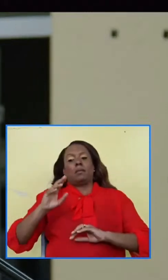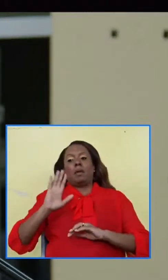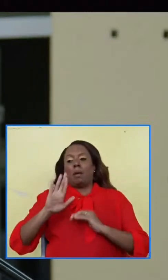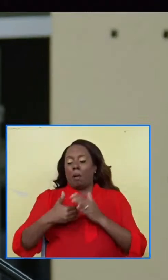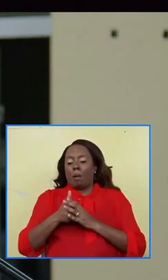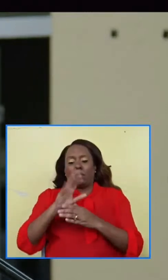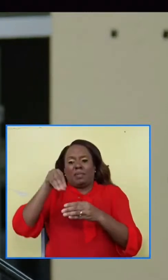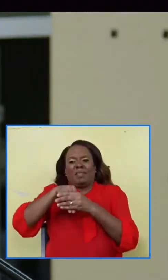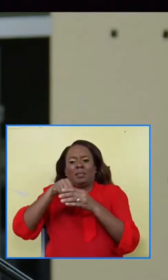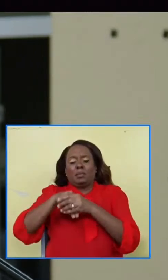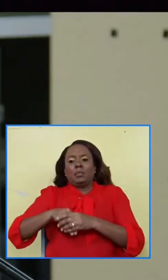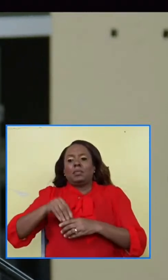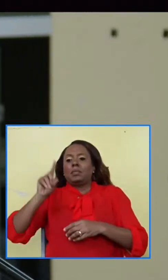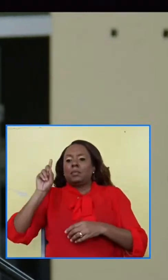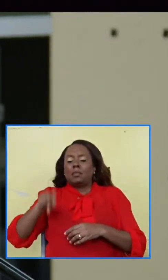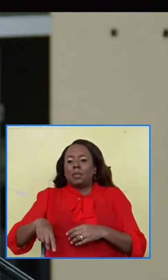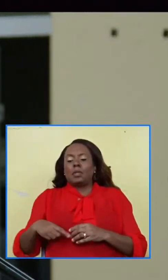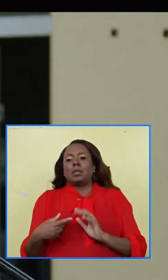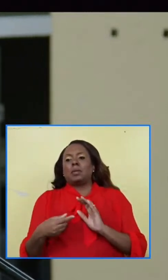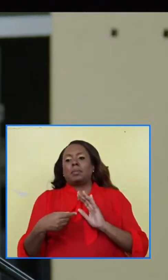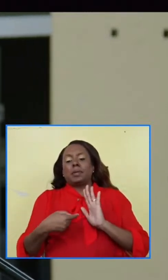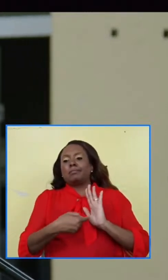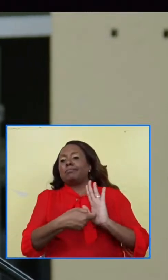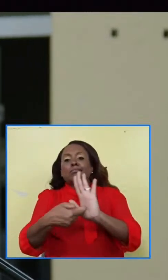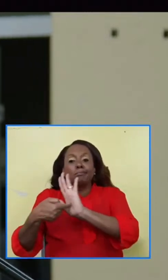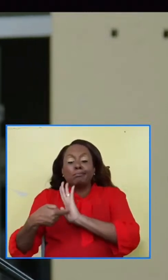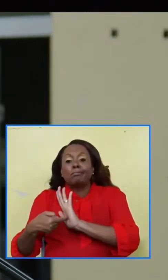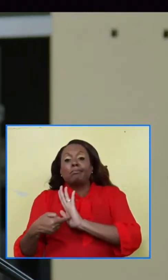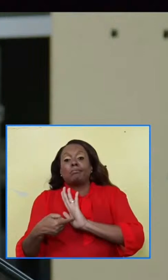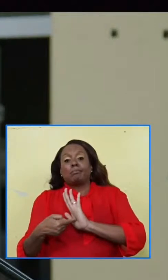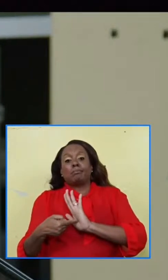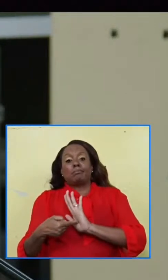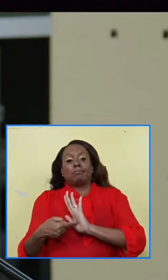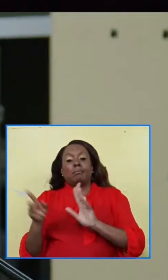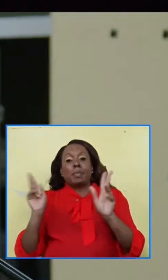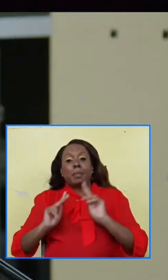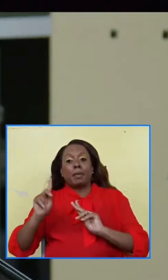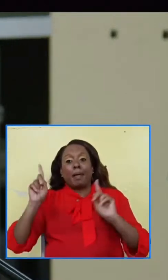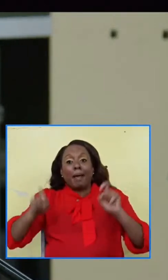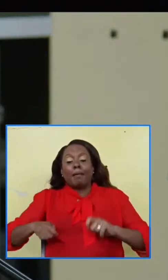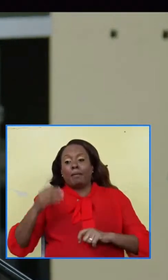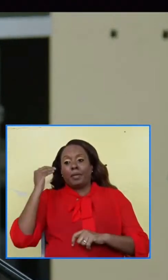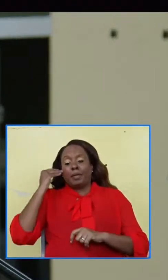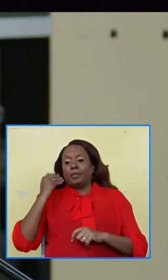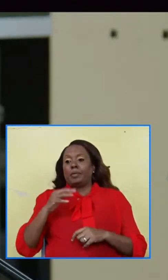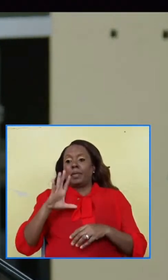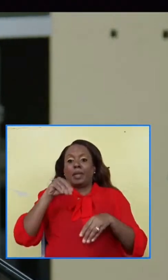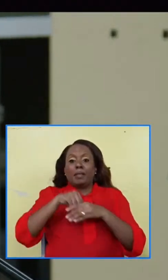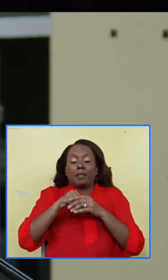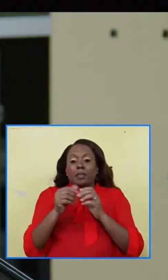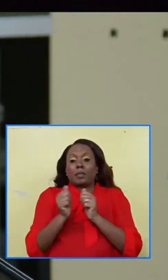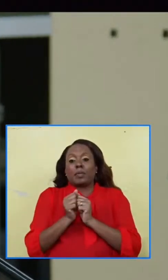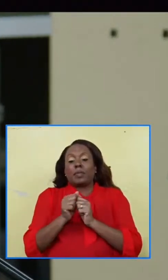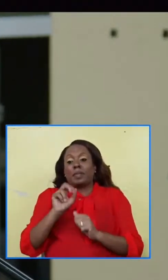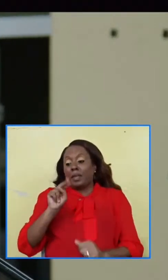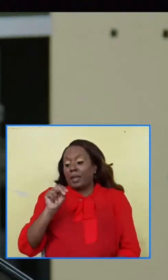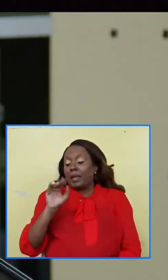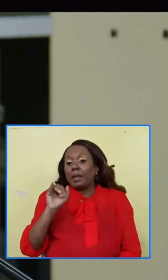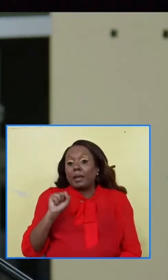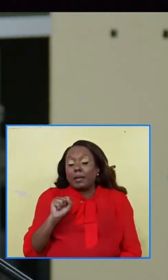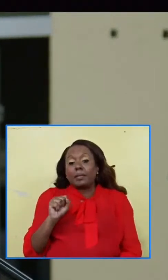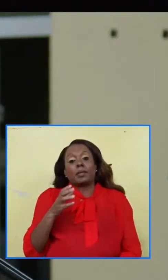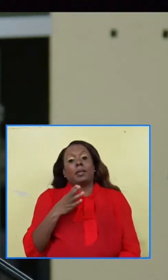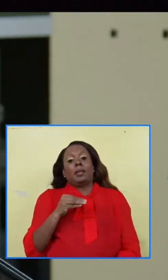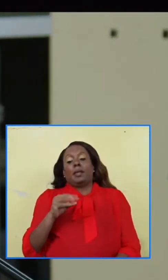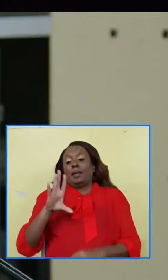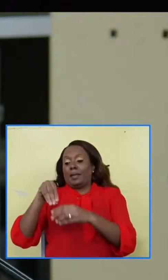investments in the NIS, with the INS, the credit unions, and let us